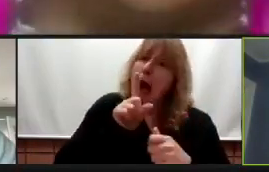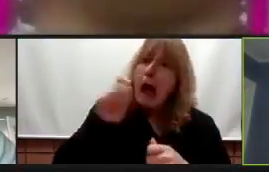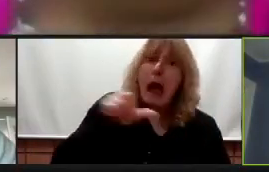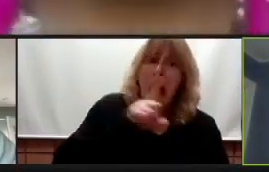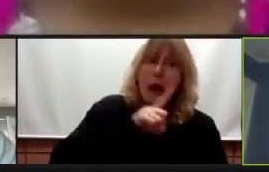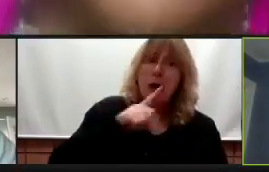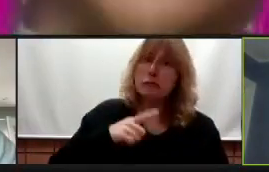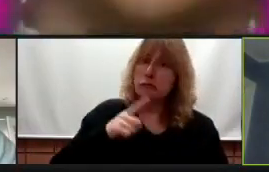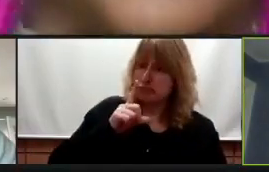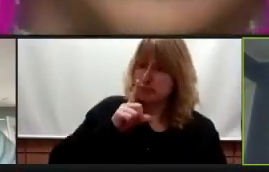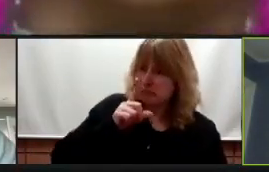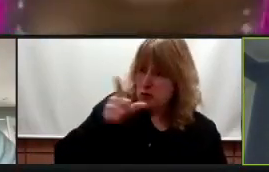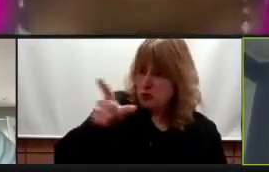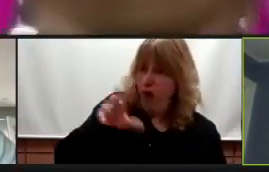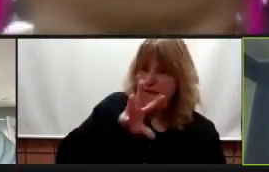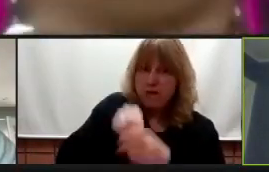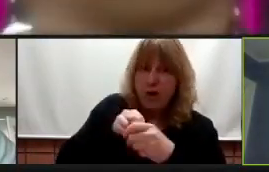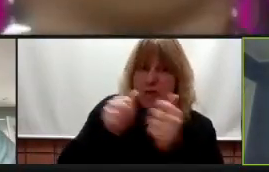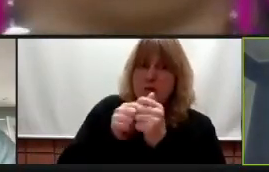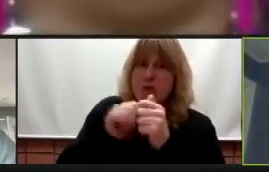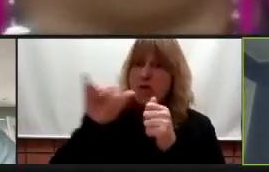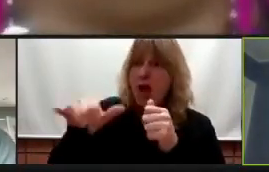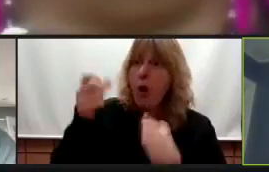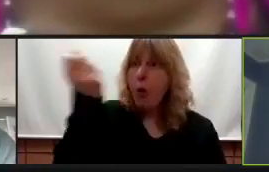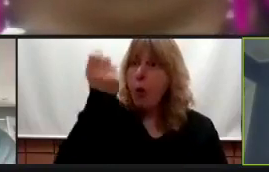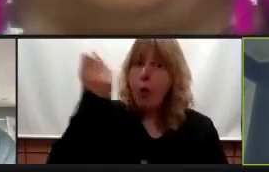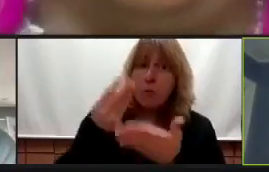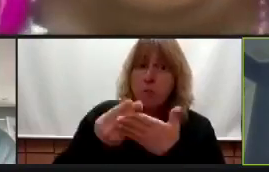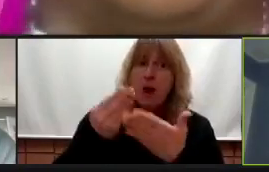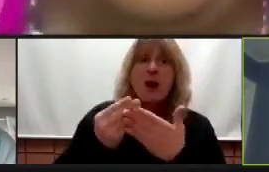tell them to cut it out.